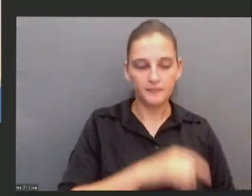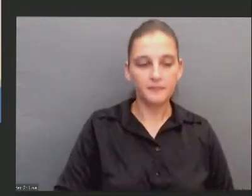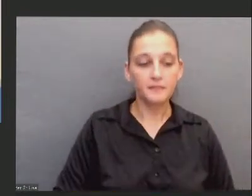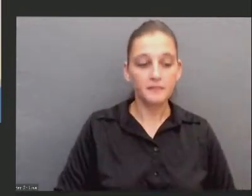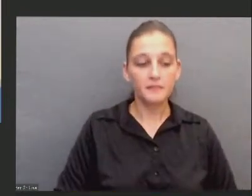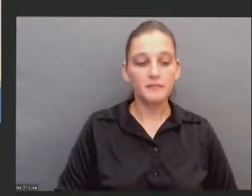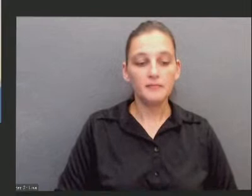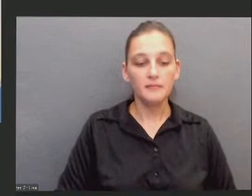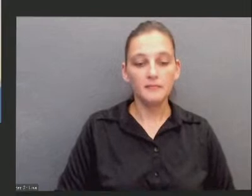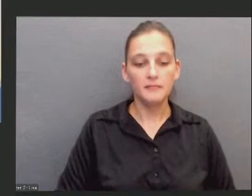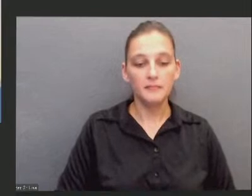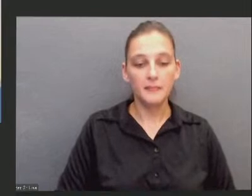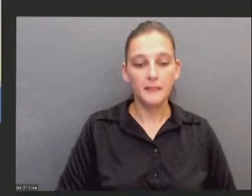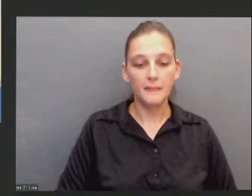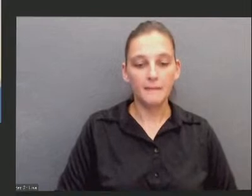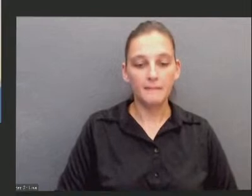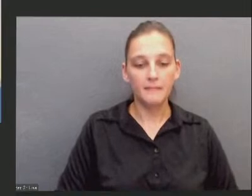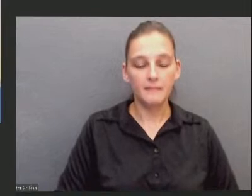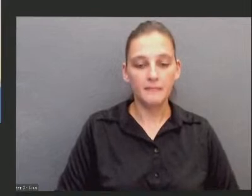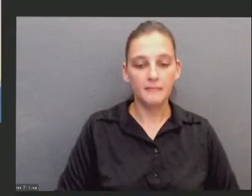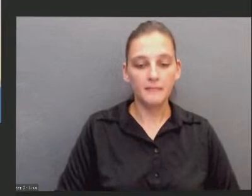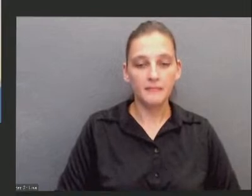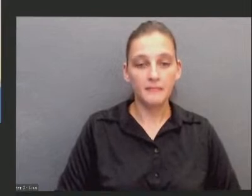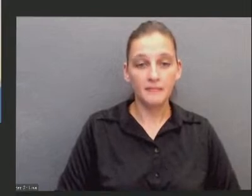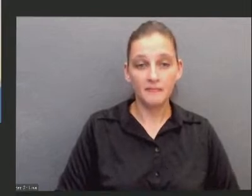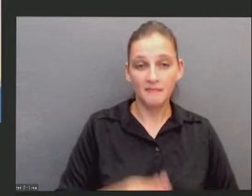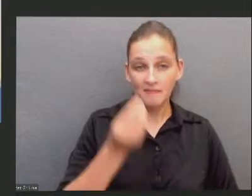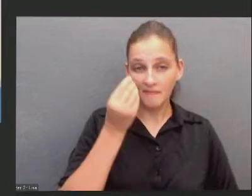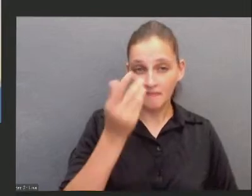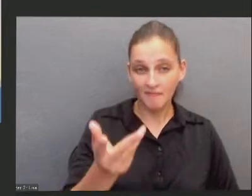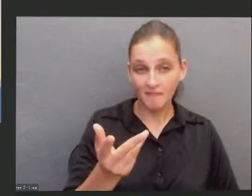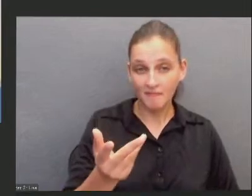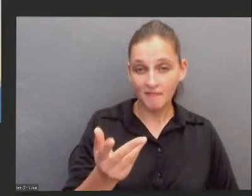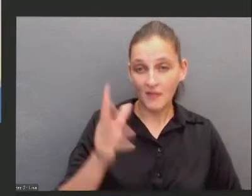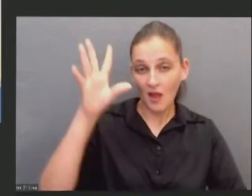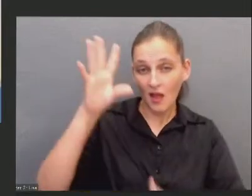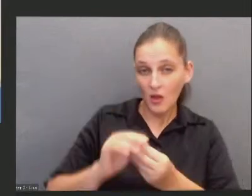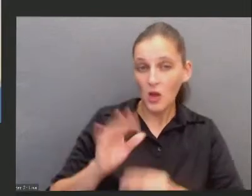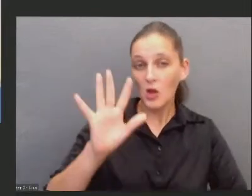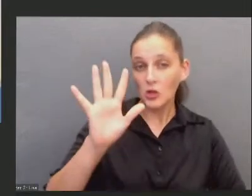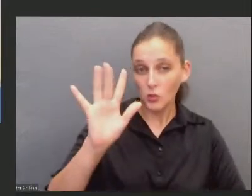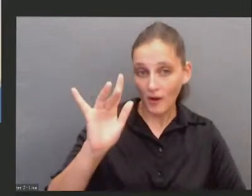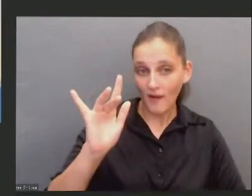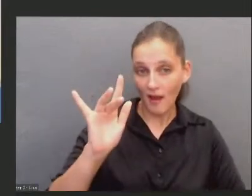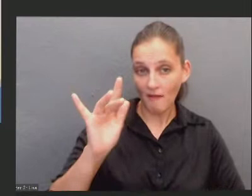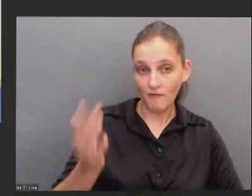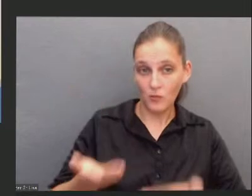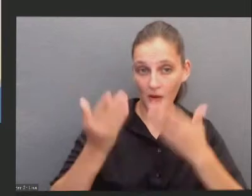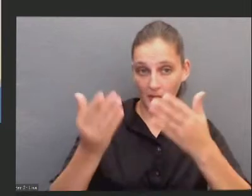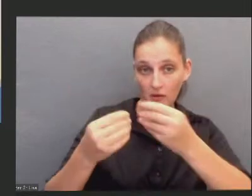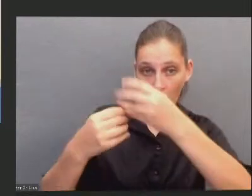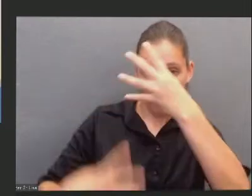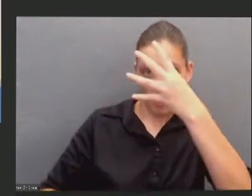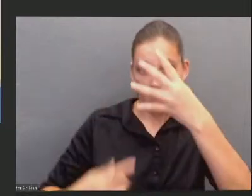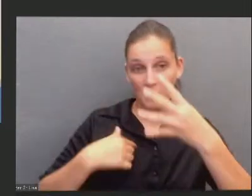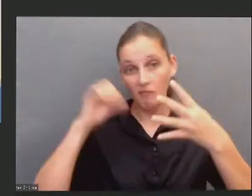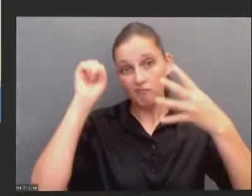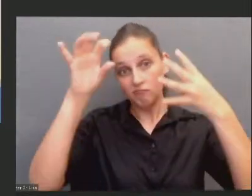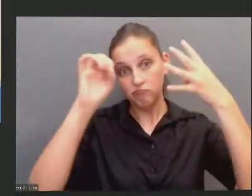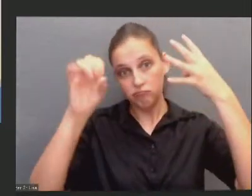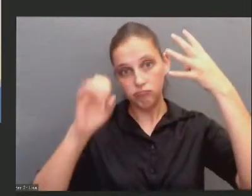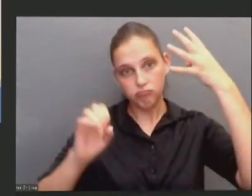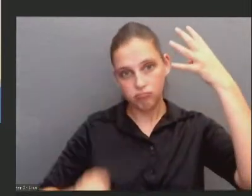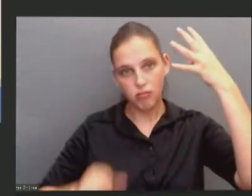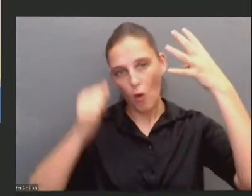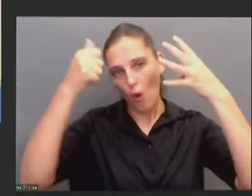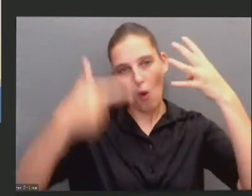guys an understanding, there are 25 recommendations. I will not read them to you, but I want to give